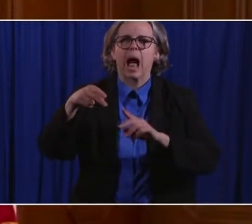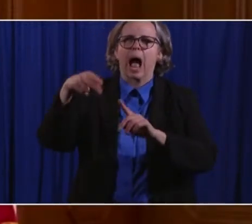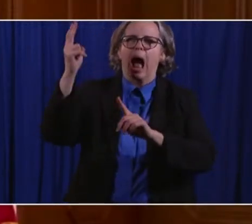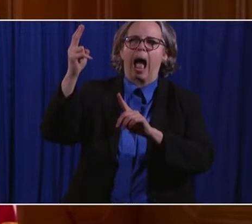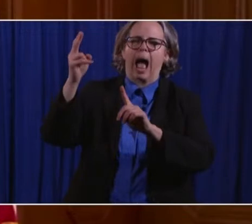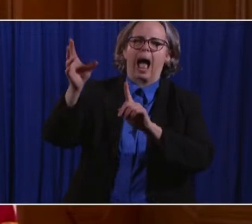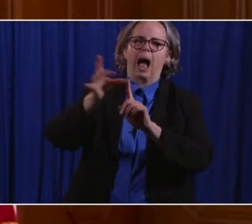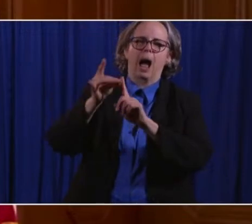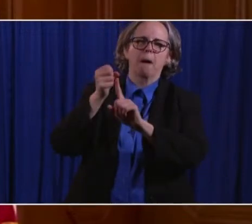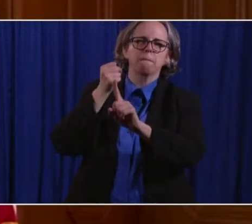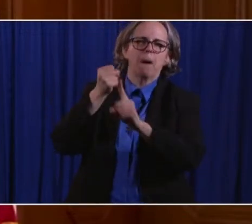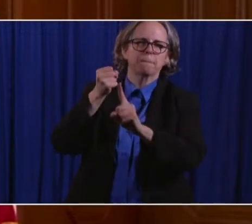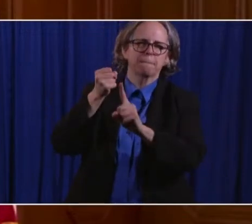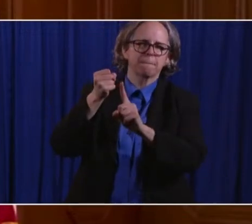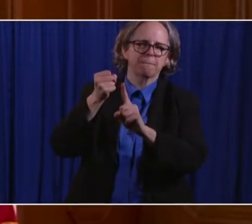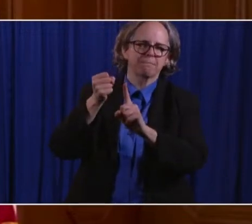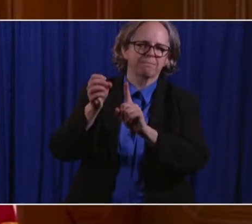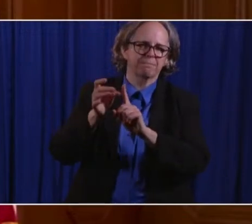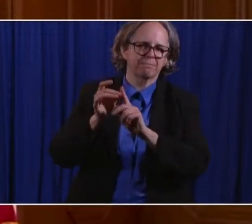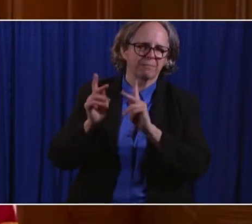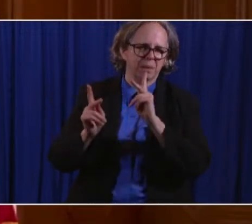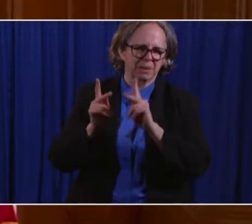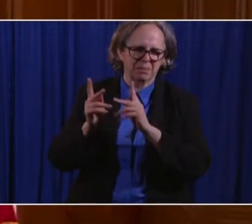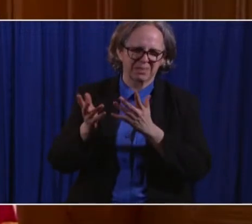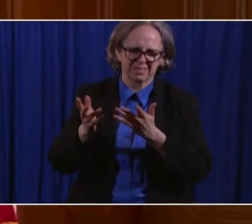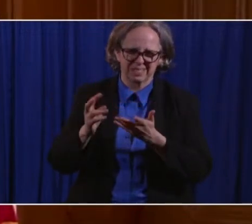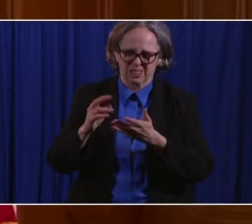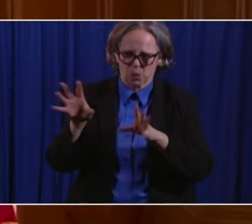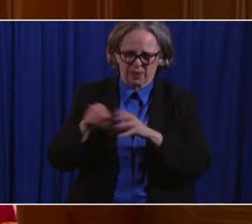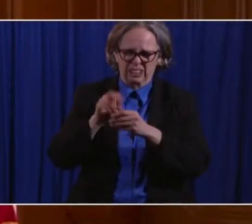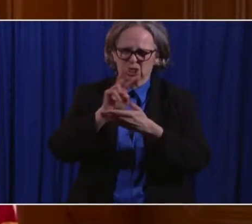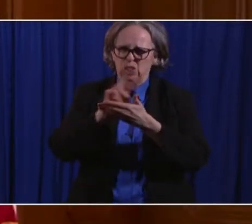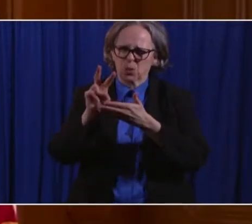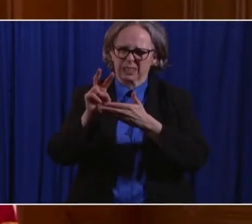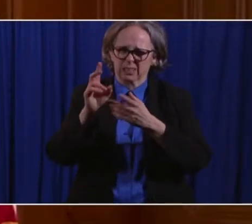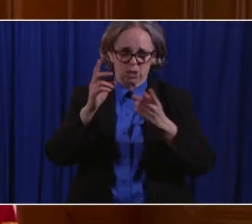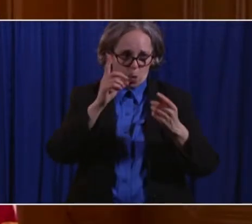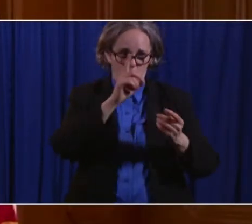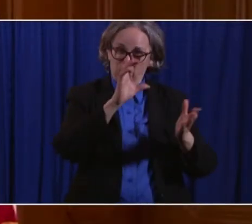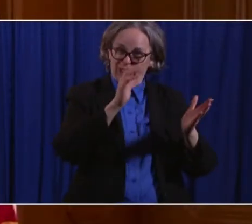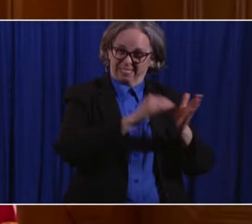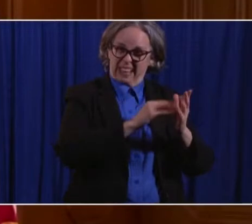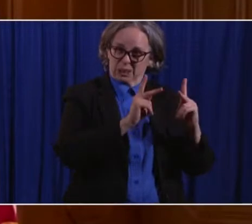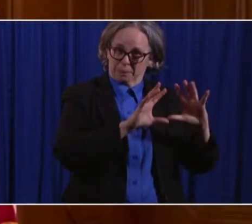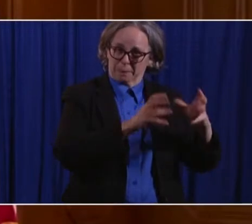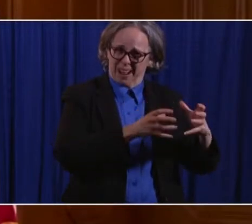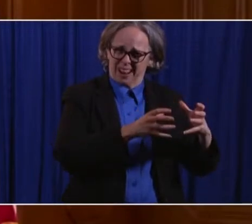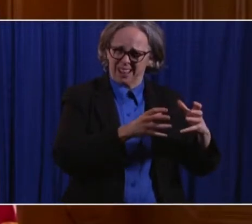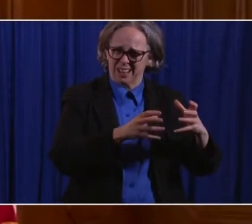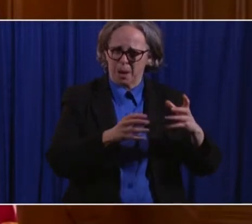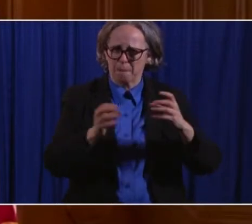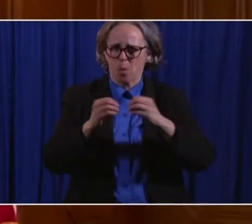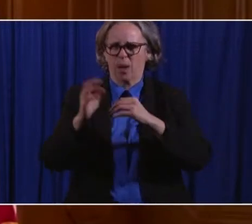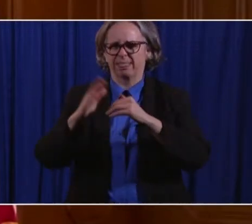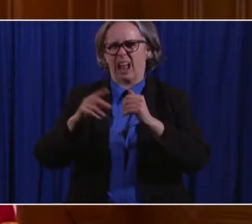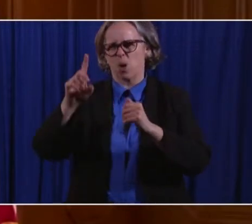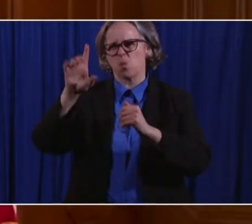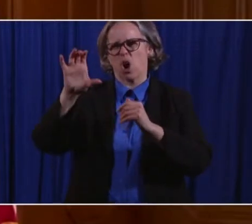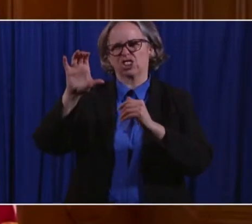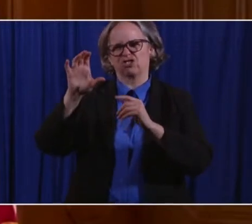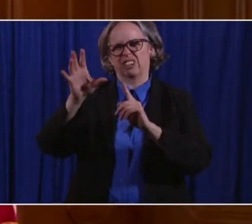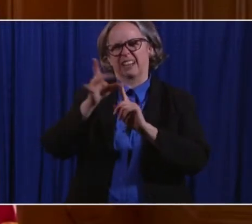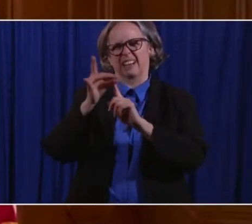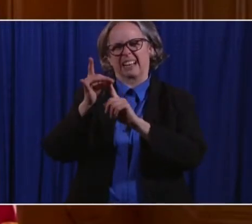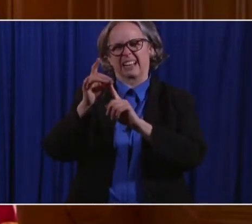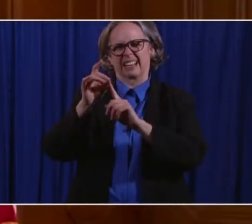100 cases per 100,000 over a 2-week period of time. So going in the wrong direction. You'll also see it on the top end, that the